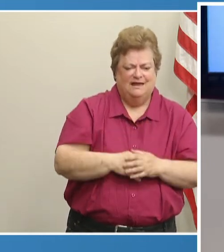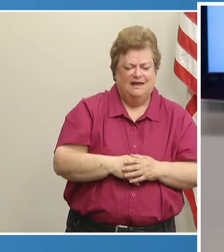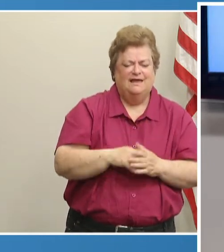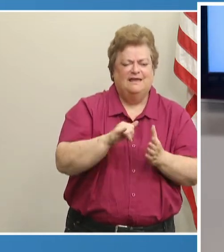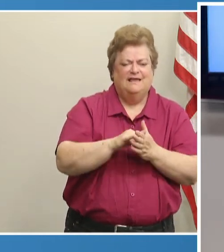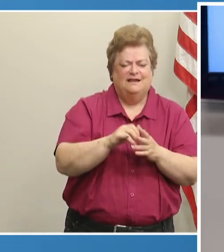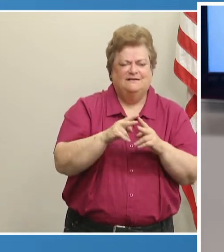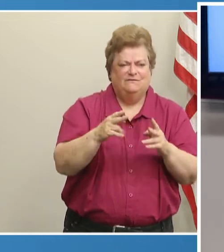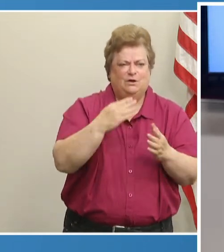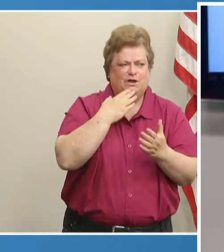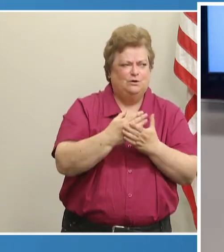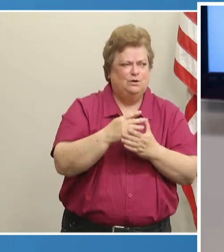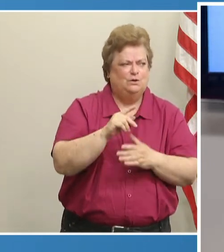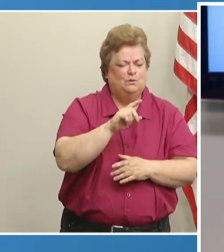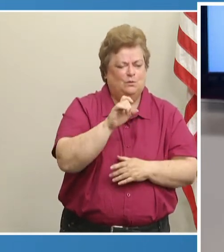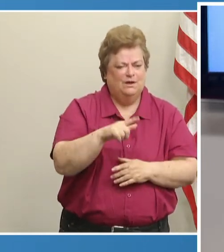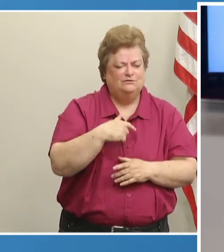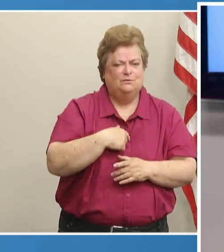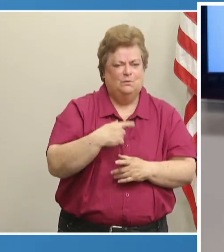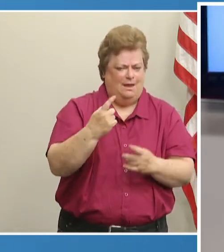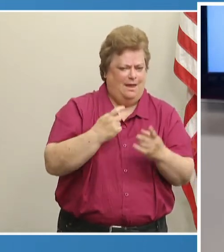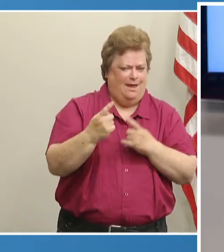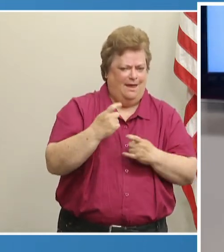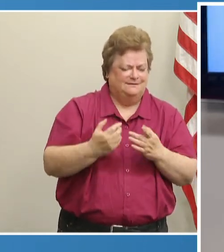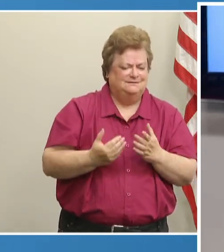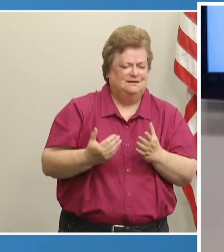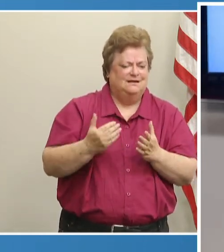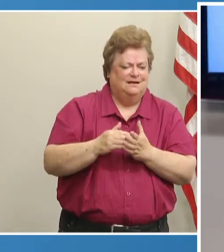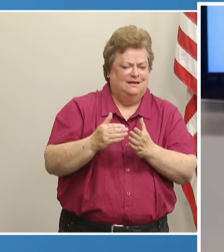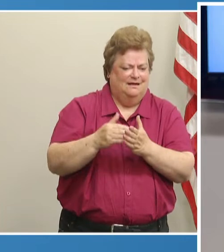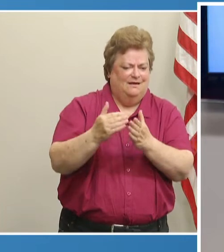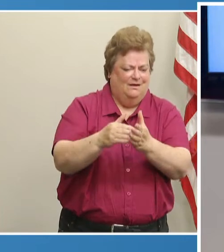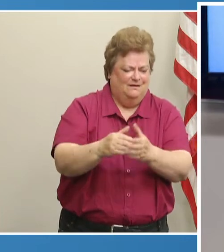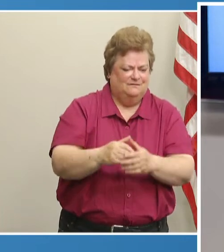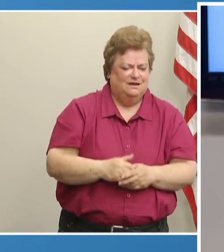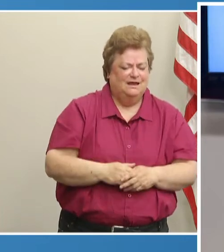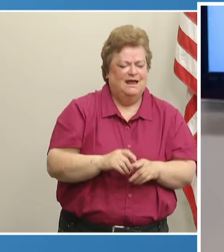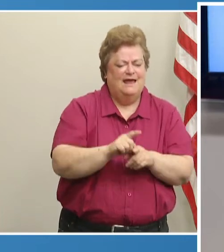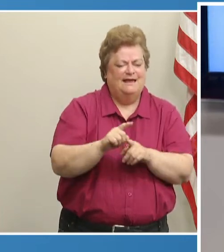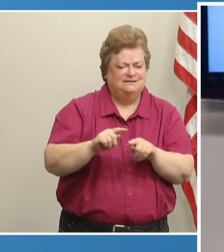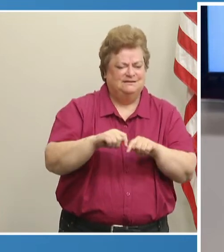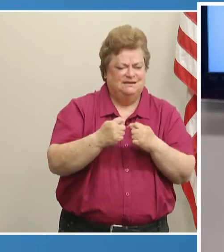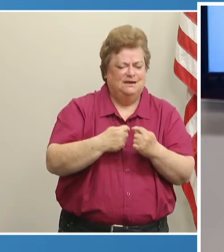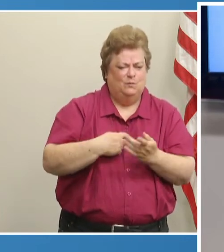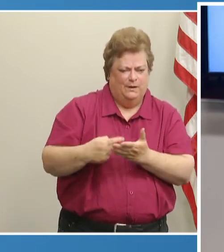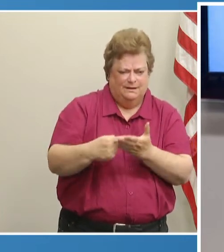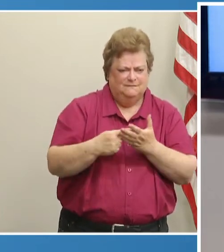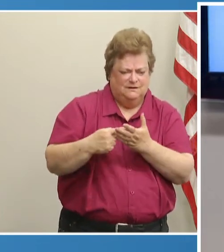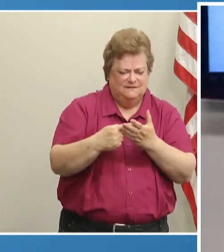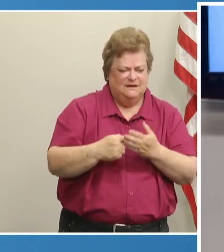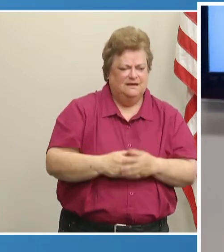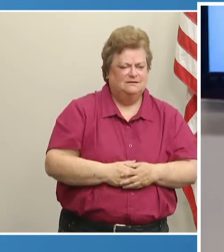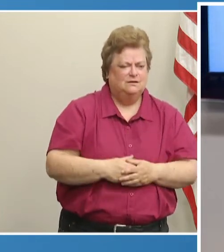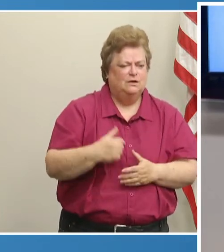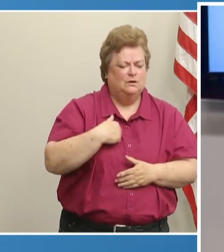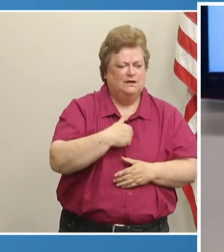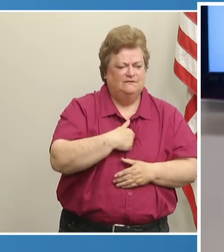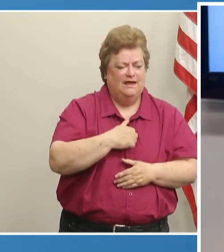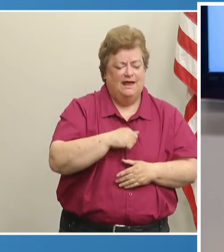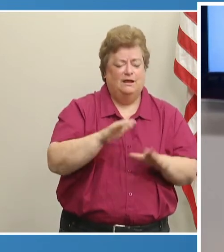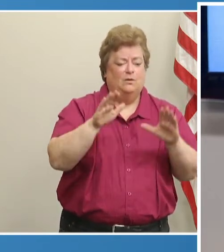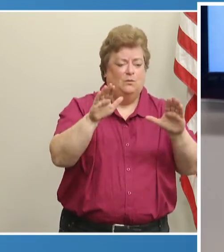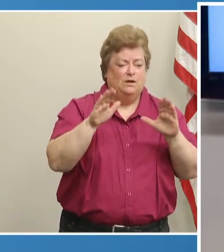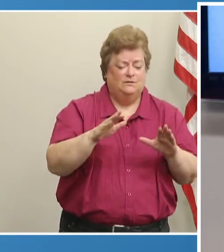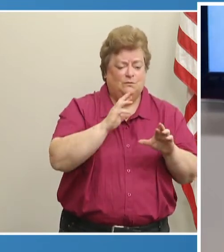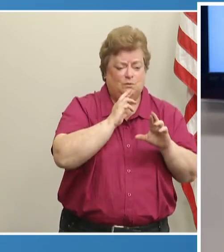good question, and we get asked that a lot. Our team, as a team, we talk about that. We have had a tremendous